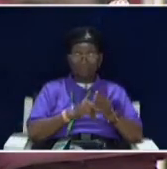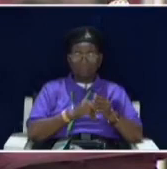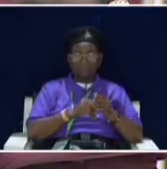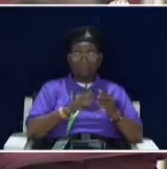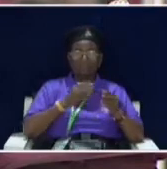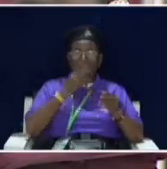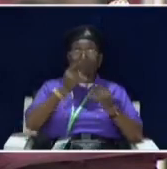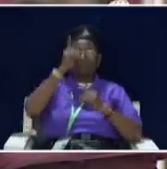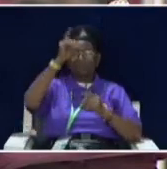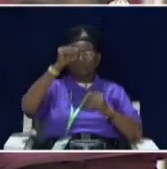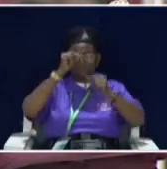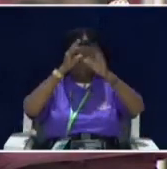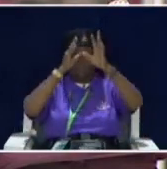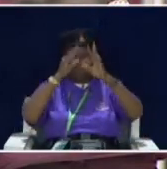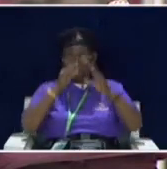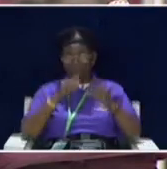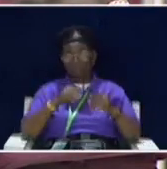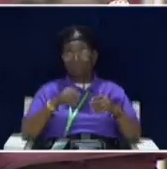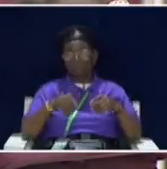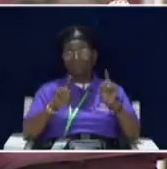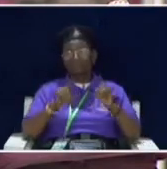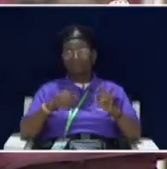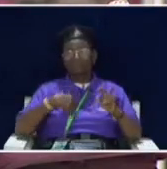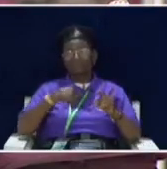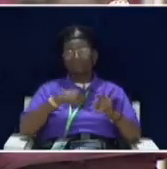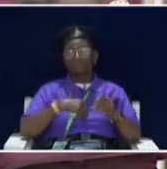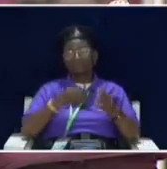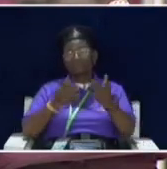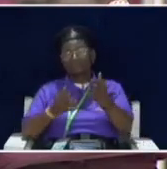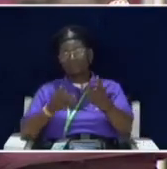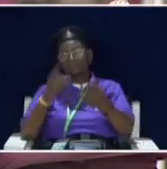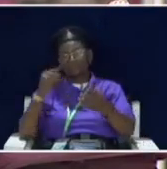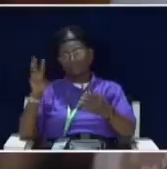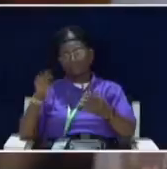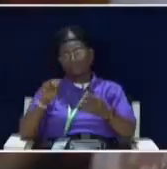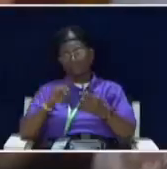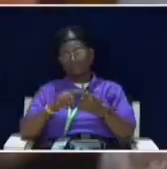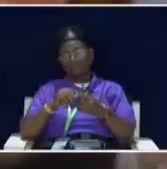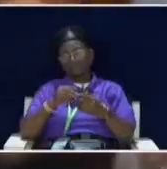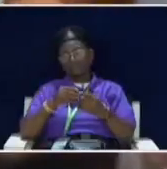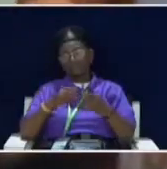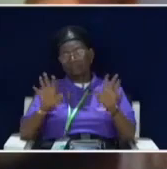Thank you. Why we wait for them to finish? I